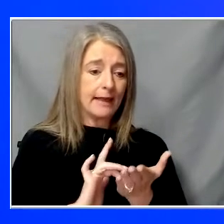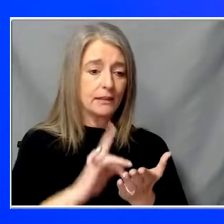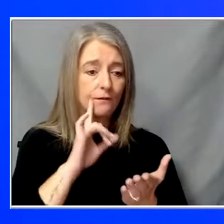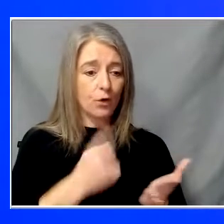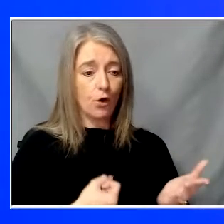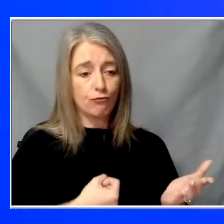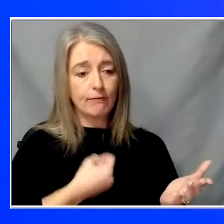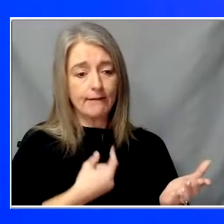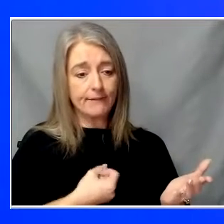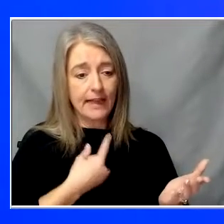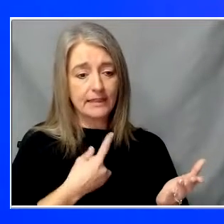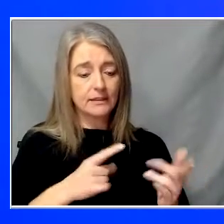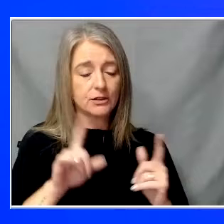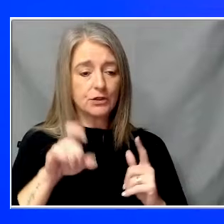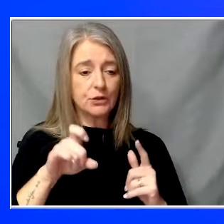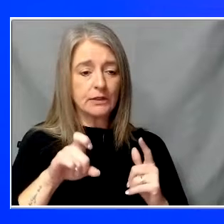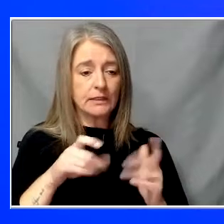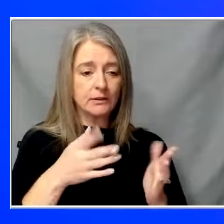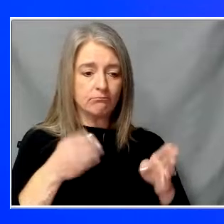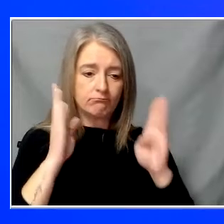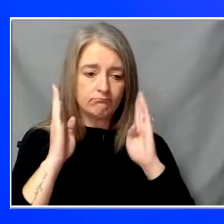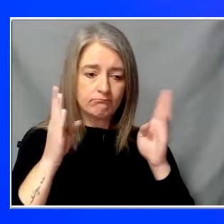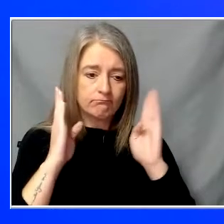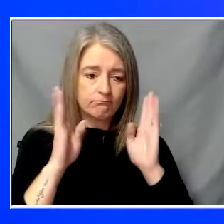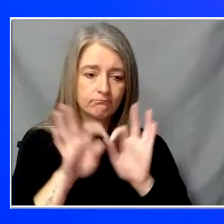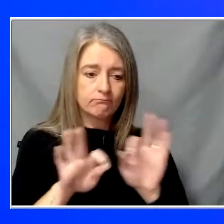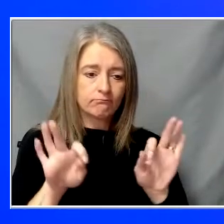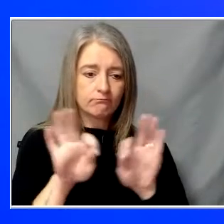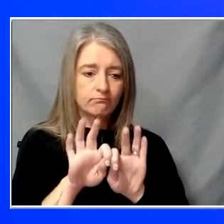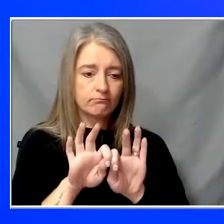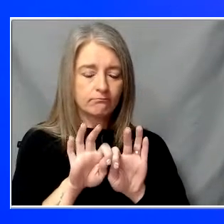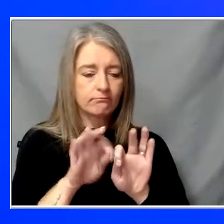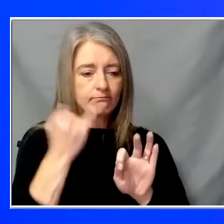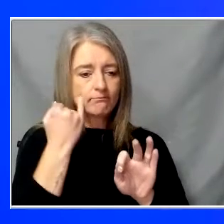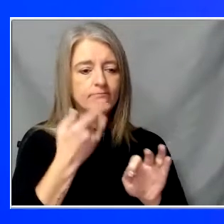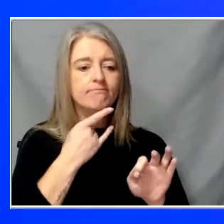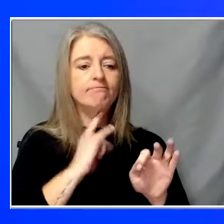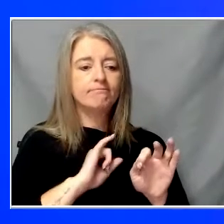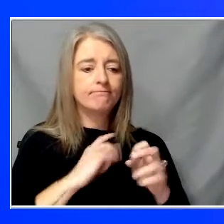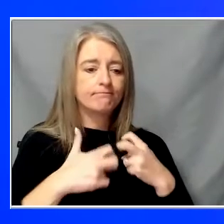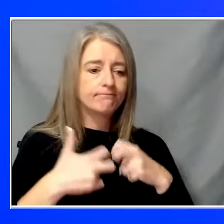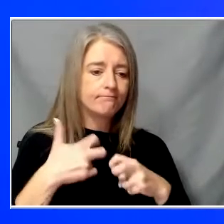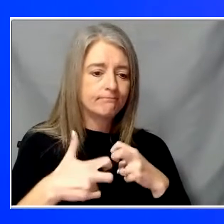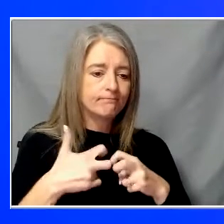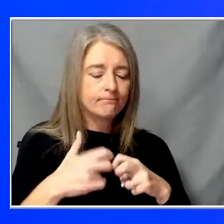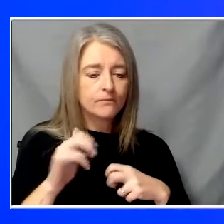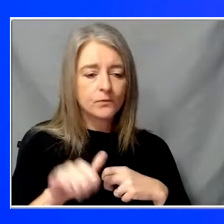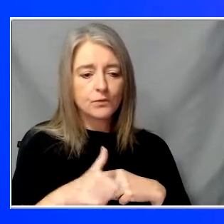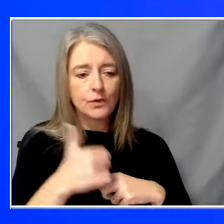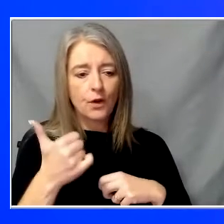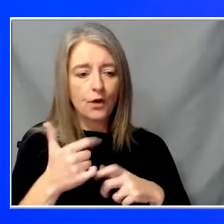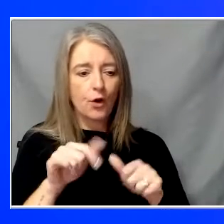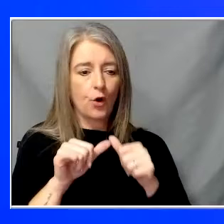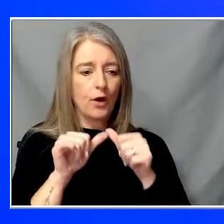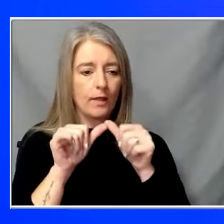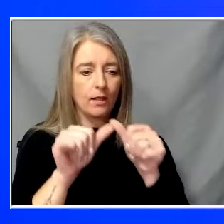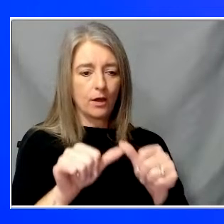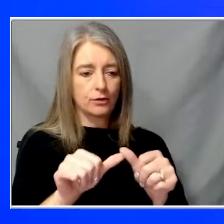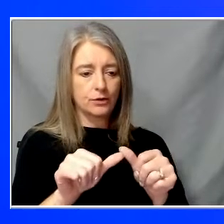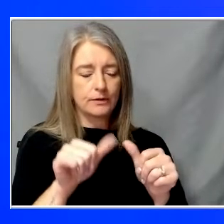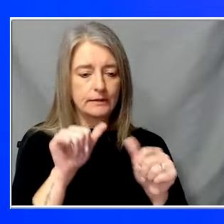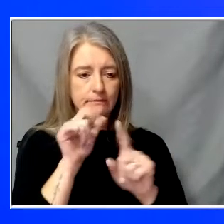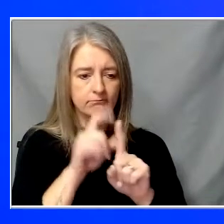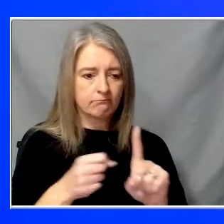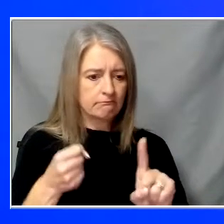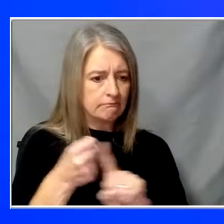symptoms, you need to pay more attention to them if you swallow difficulty, or somehow, long-term unexpected information,